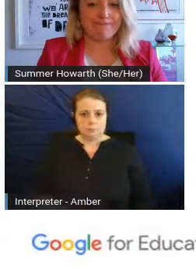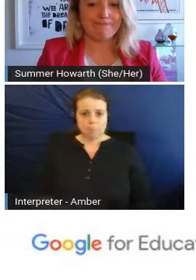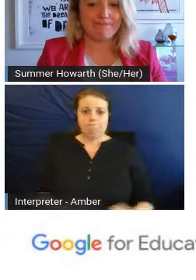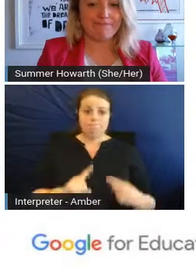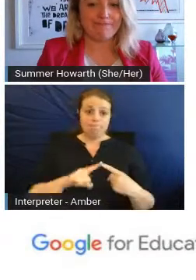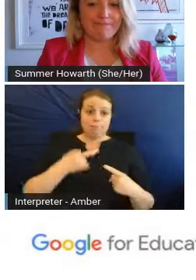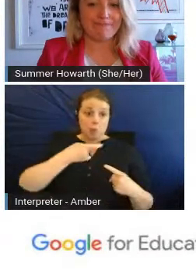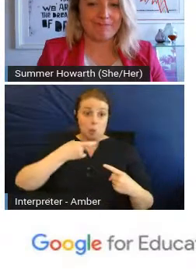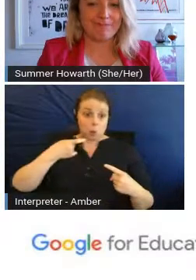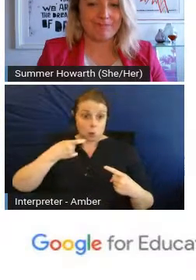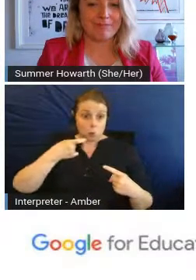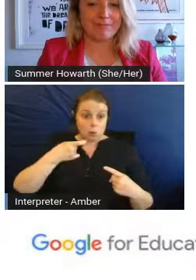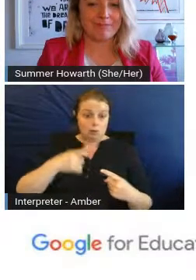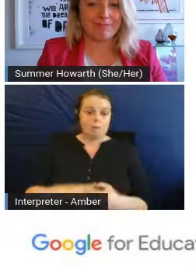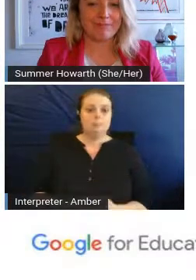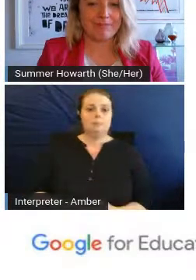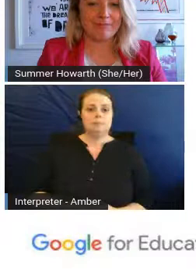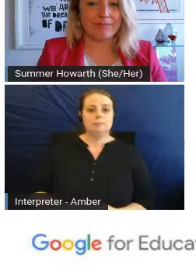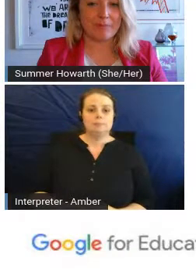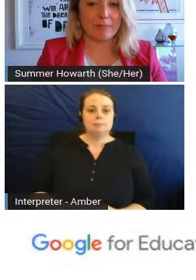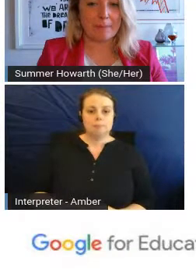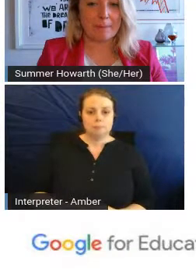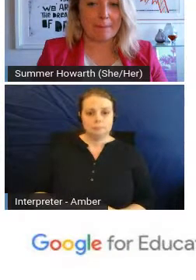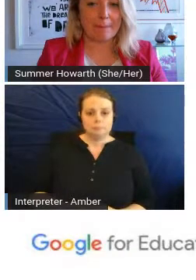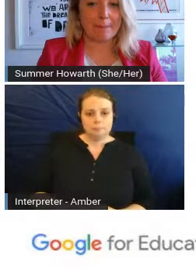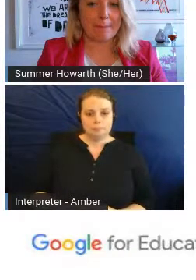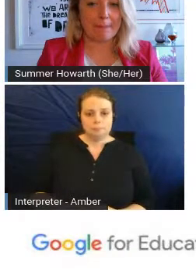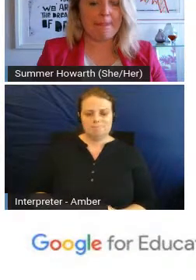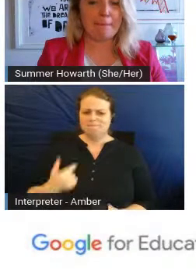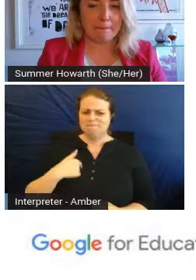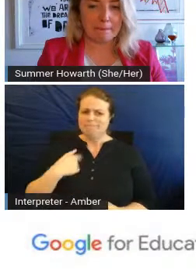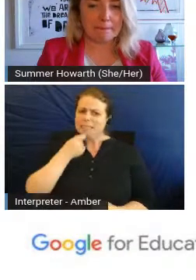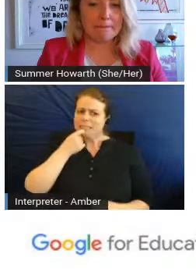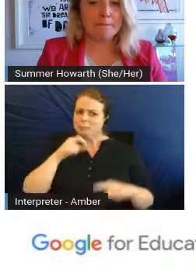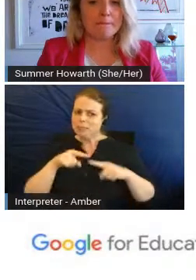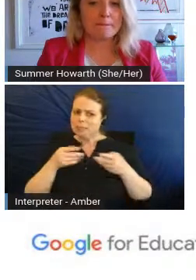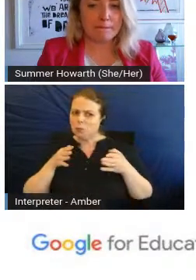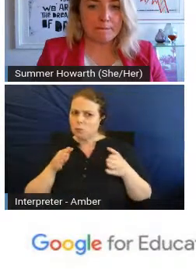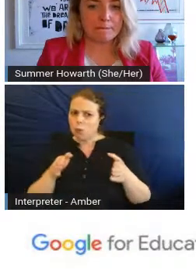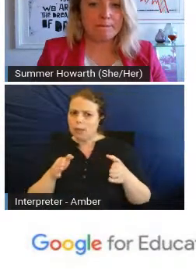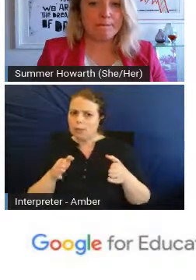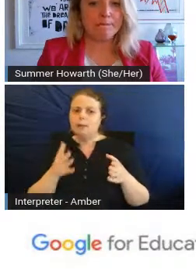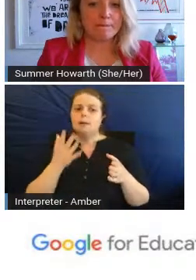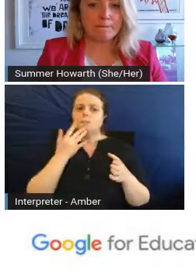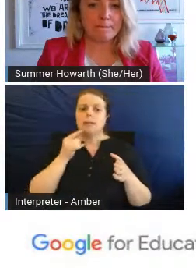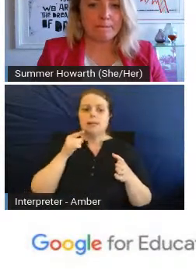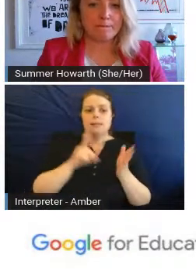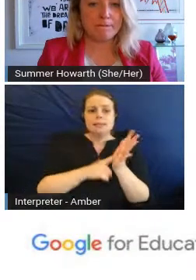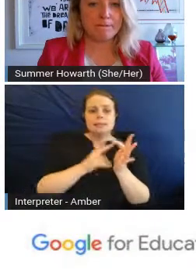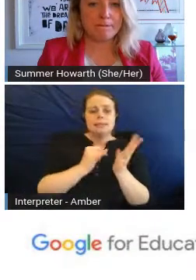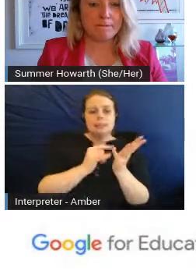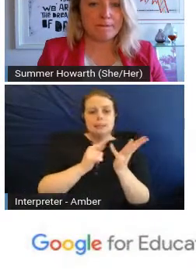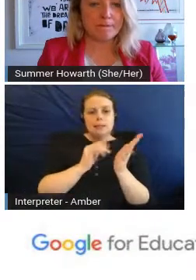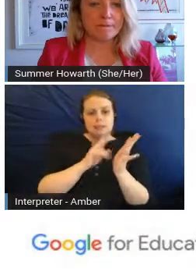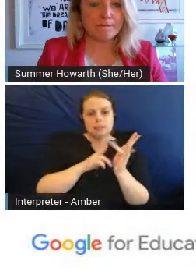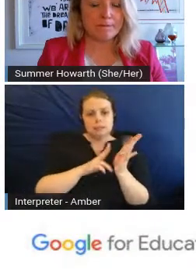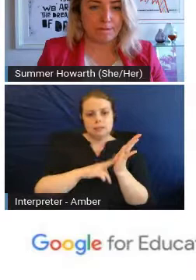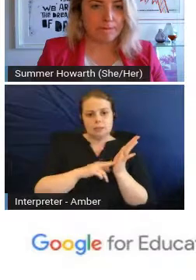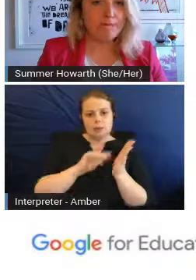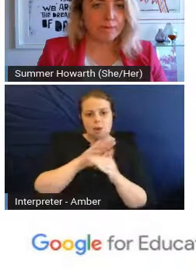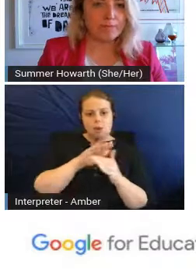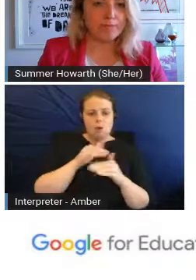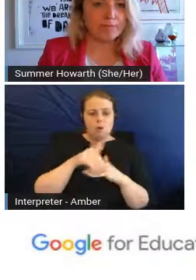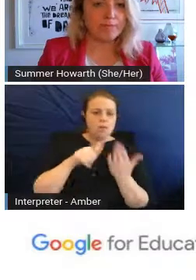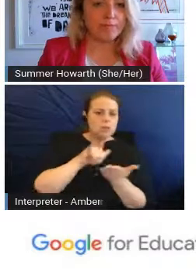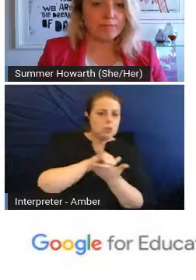hook. And I've done this in a different way. So let's just say this is a lesson on maybe something around New York in the 20s, you